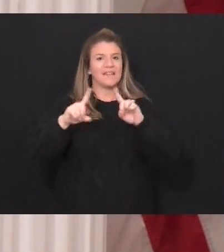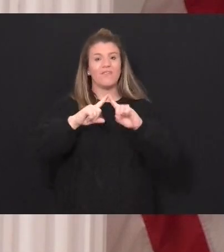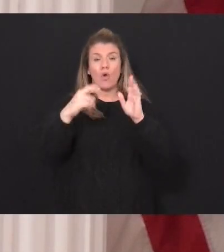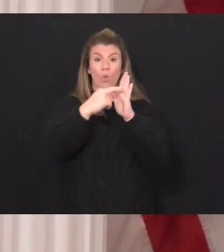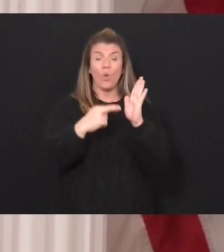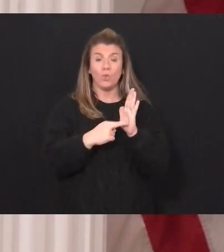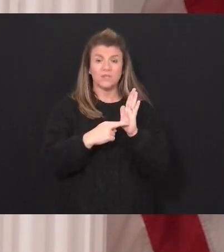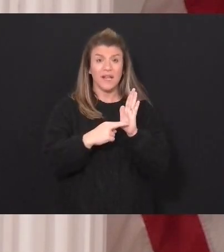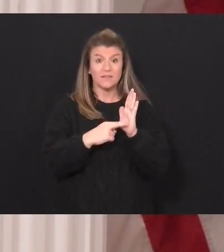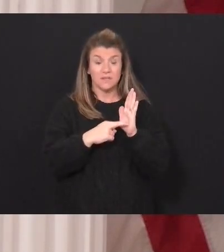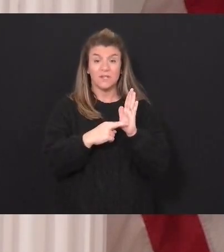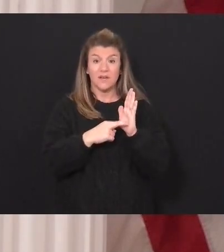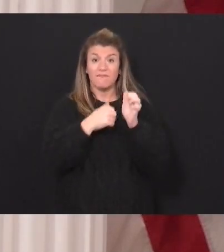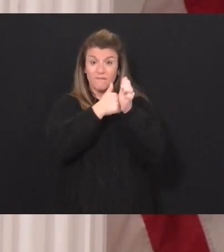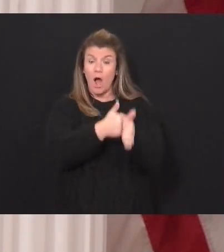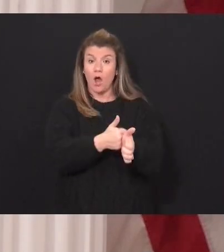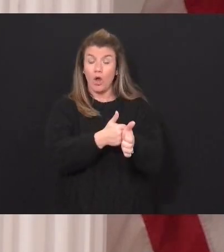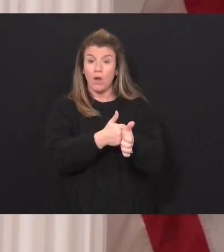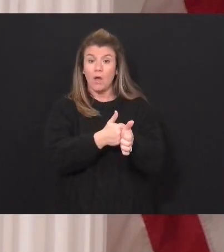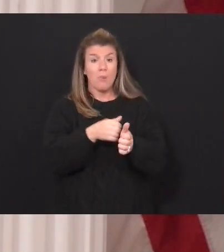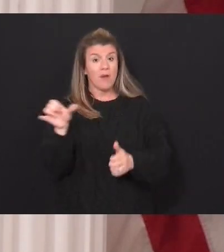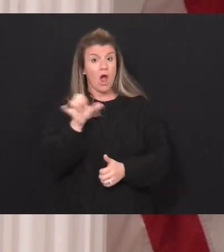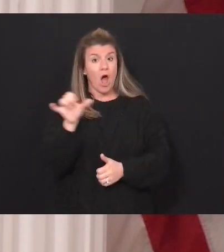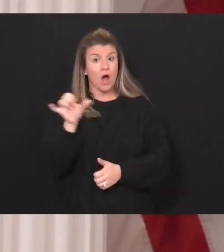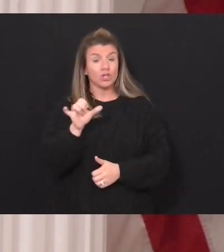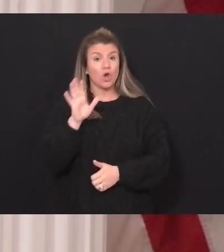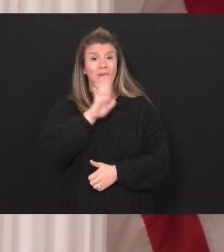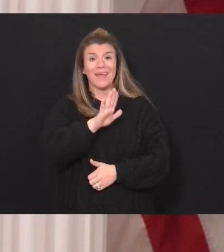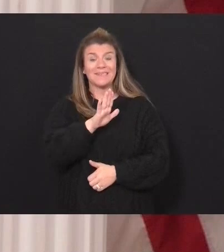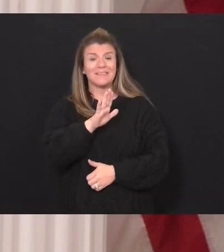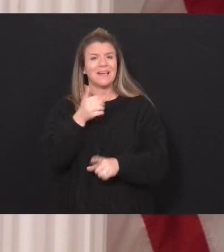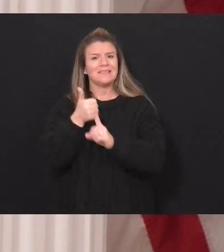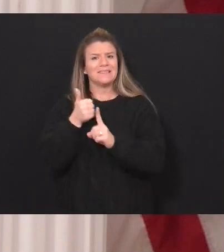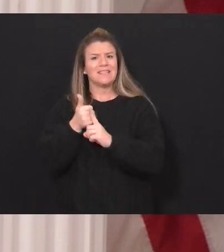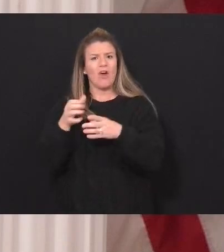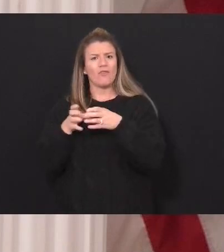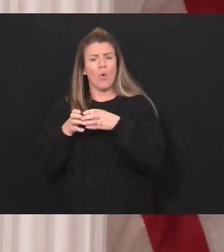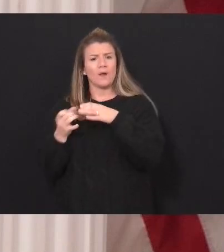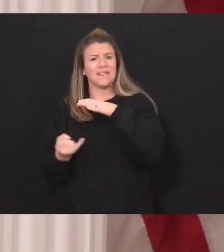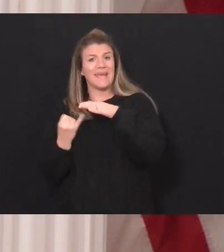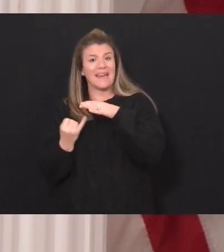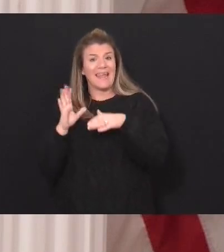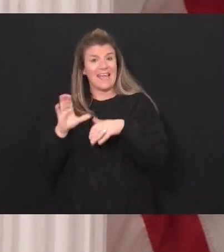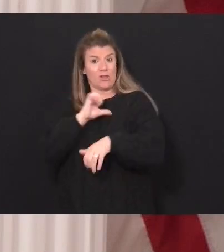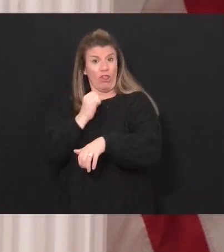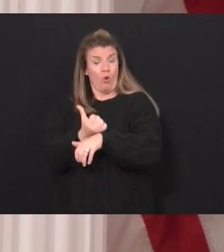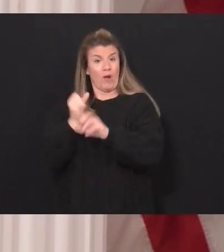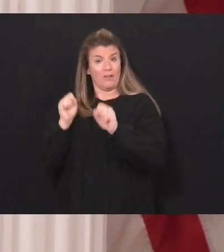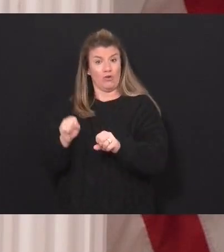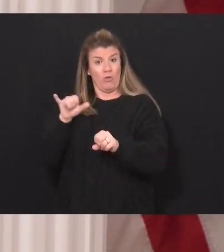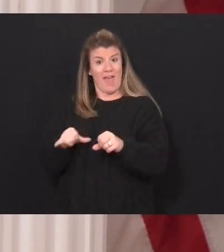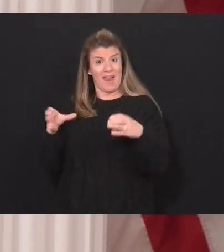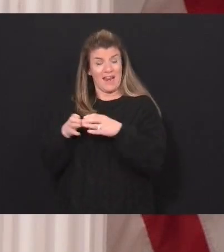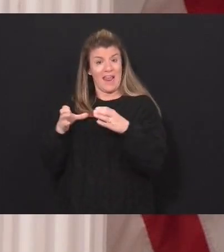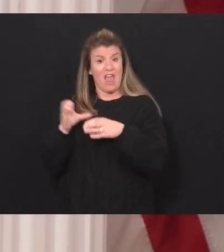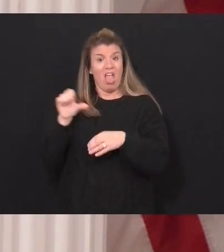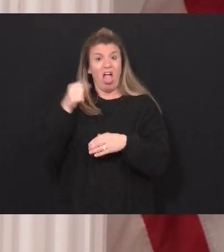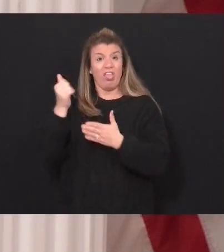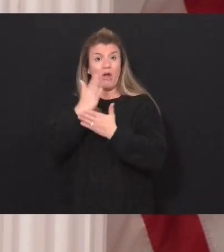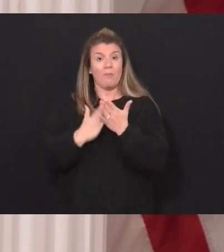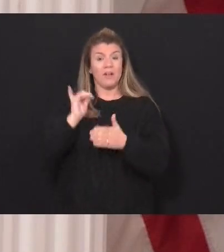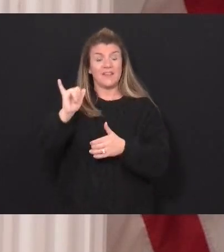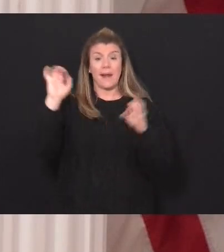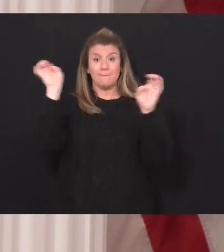but also some of his quarantine authorities, and there are other sections of that declaration and the